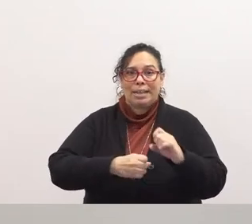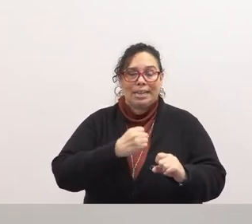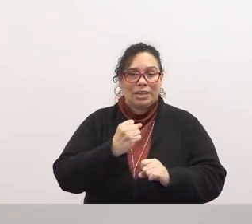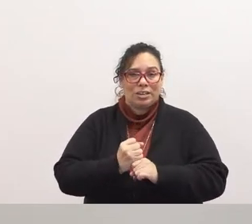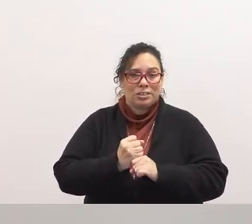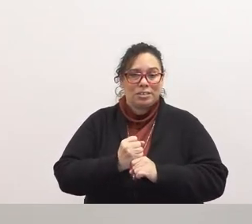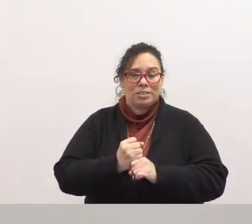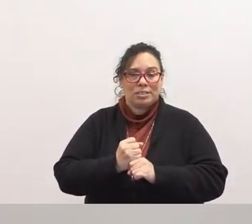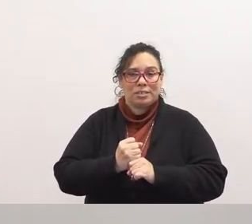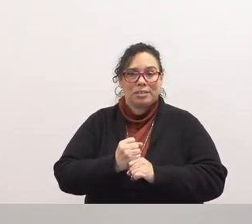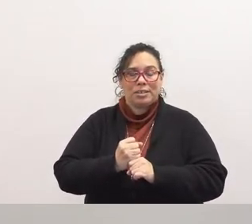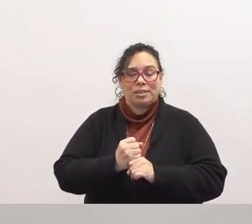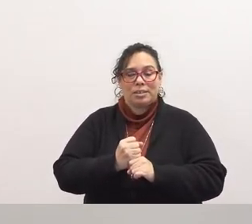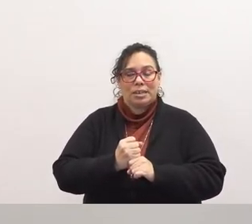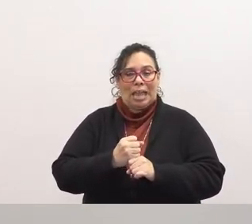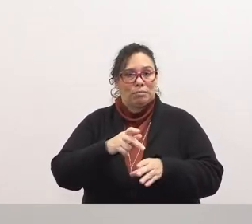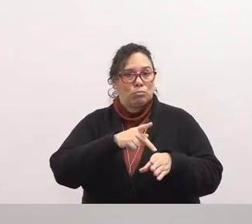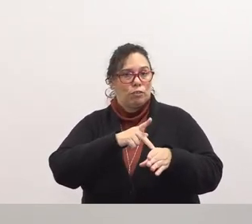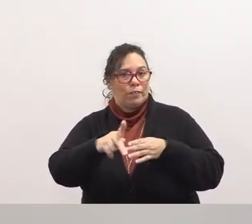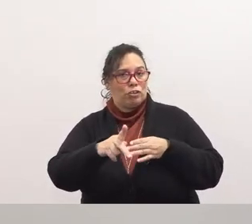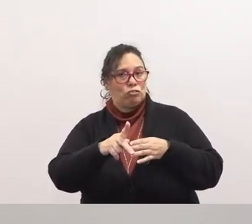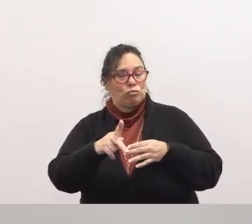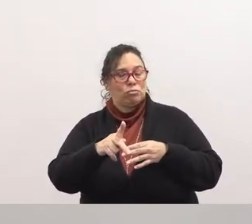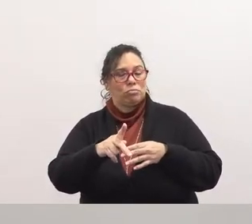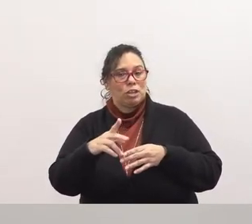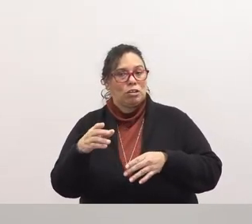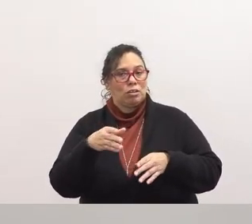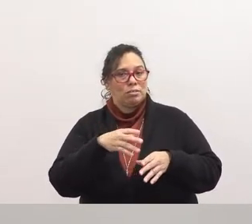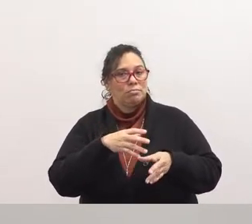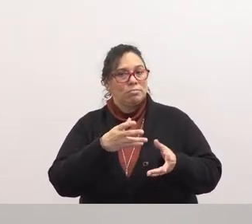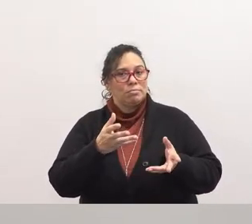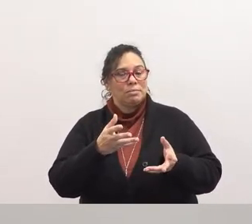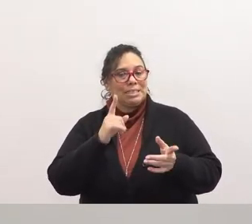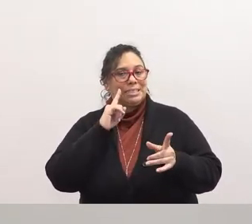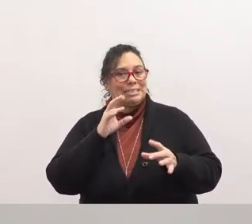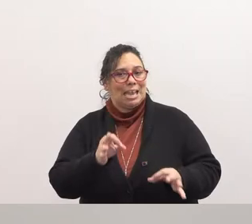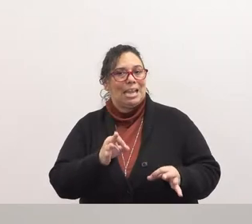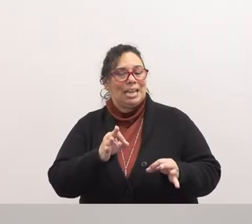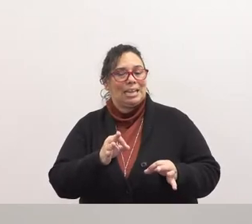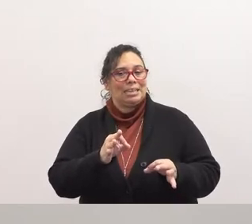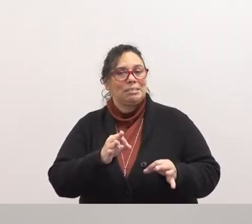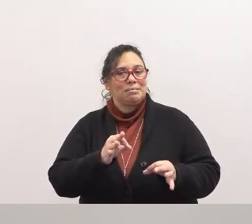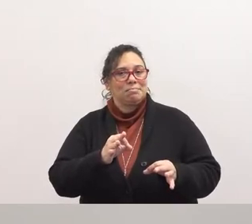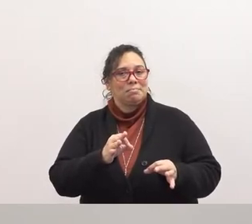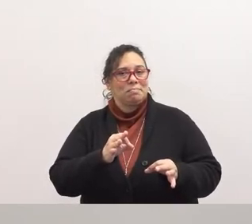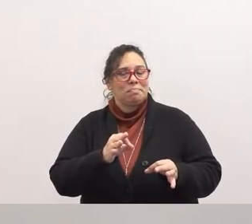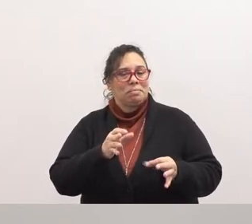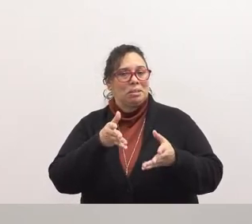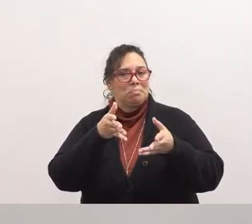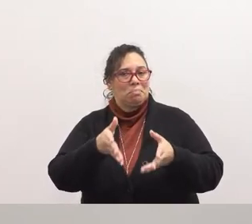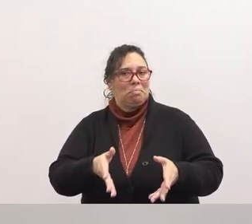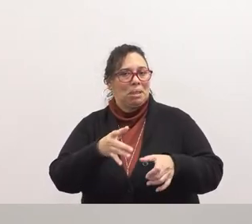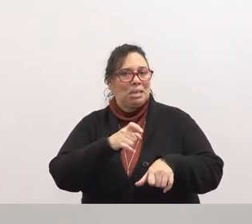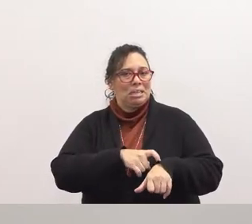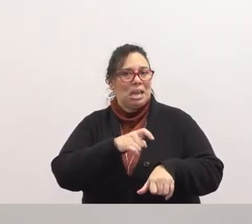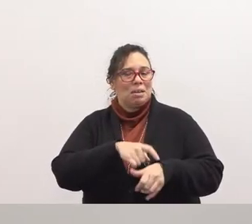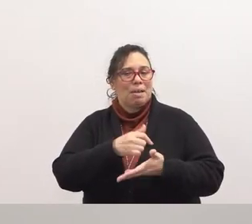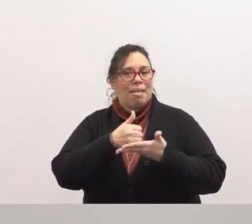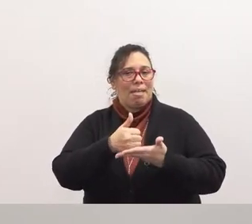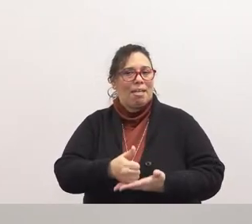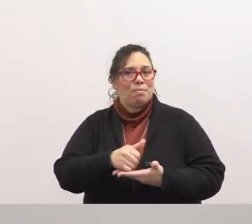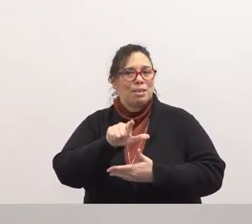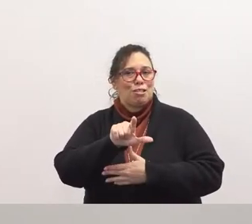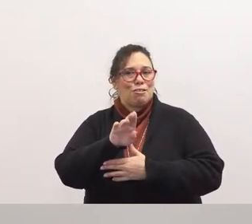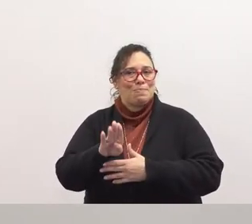stellar professional career, Mac decided he wanted to devote most of his remaining time to helping Long Beach